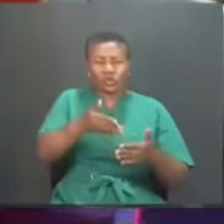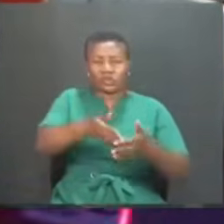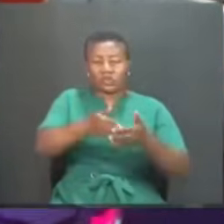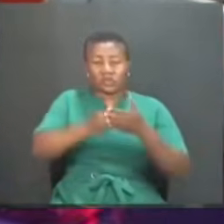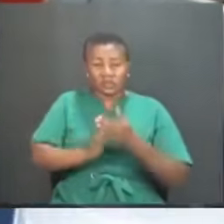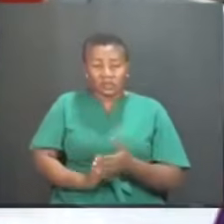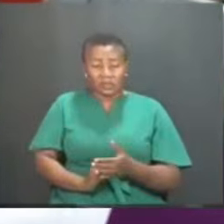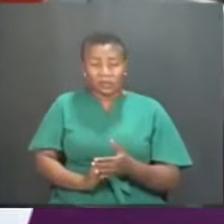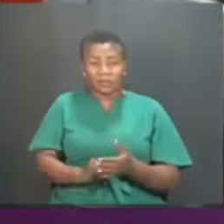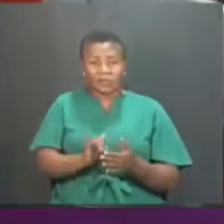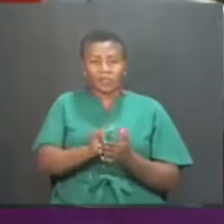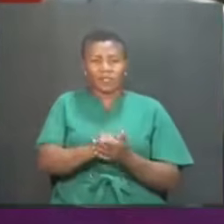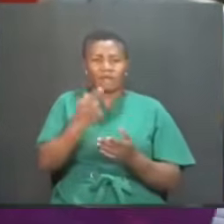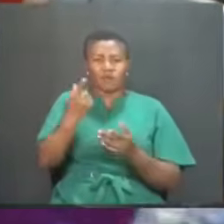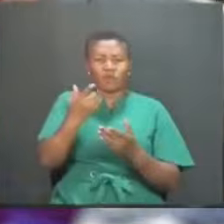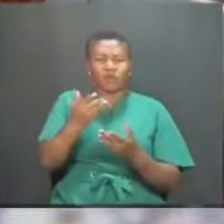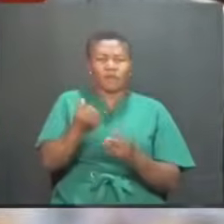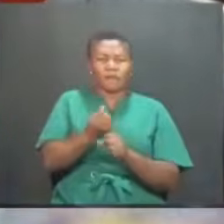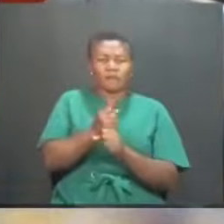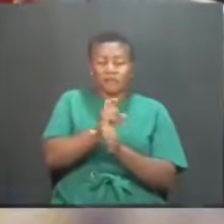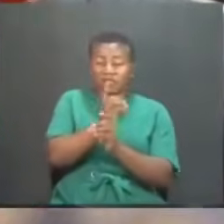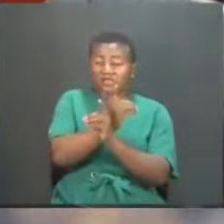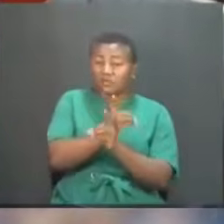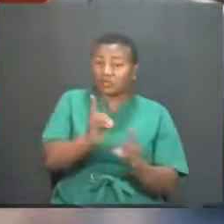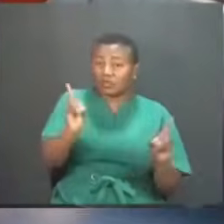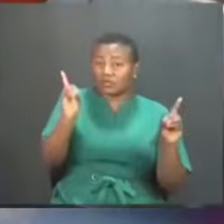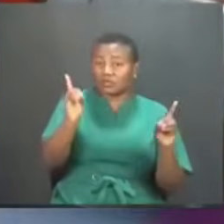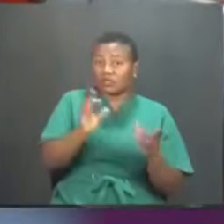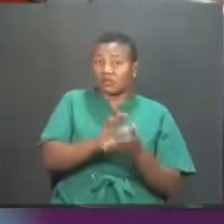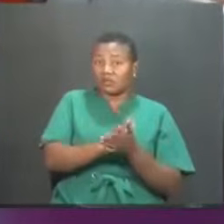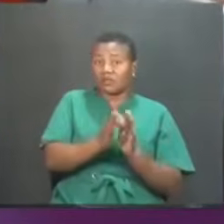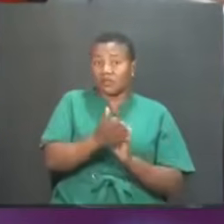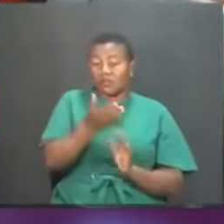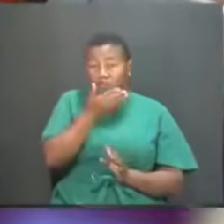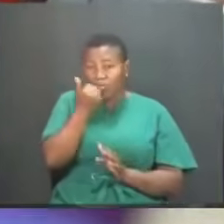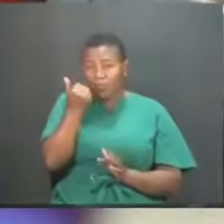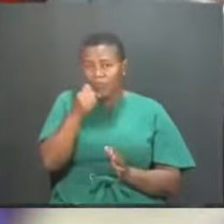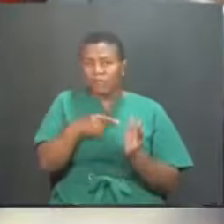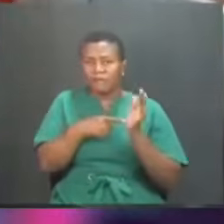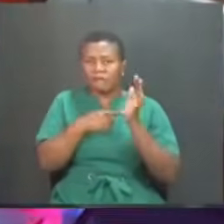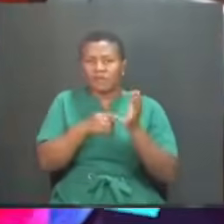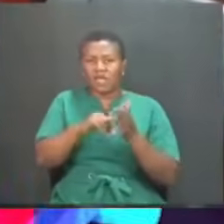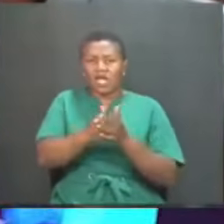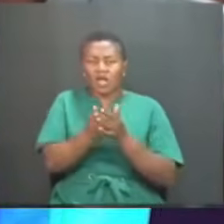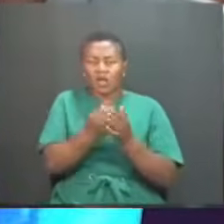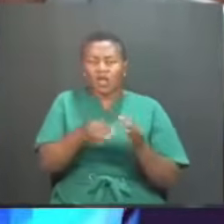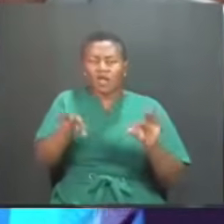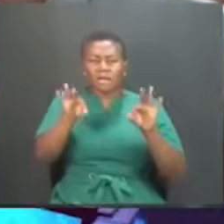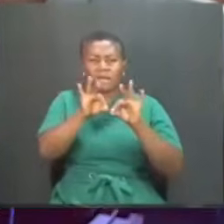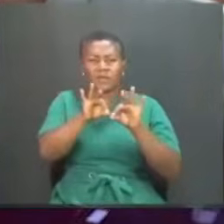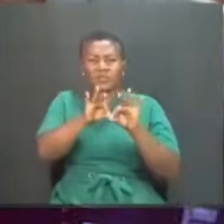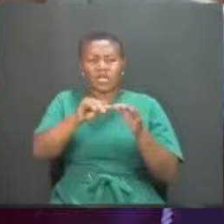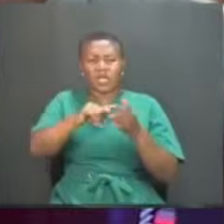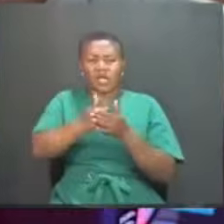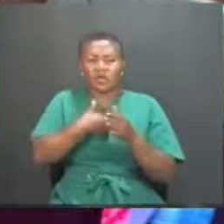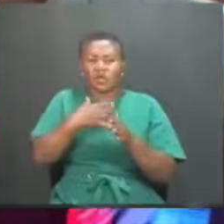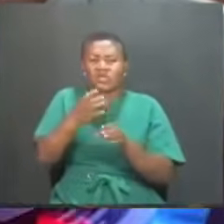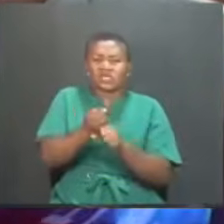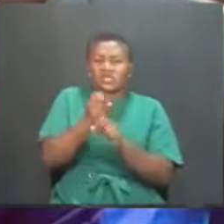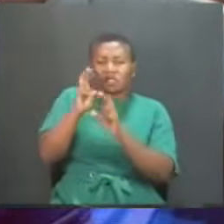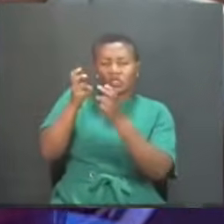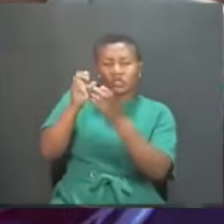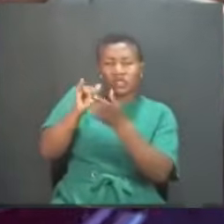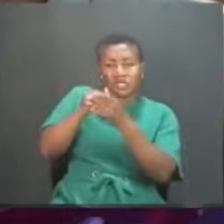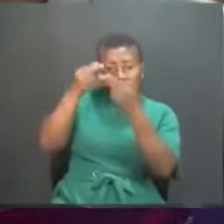brings our democracy to another level, and it shows how important we are taking this issue that happened at LWAC in